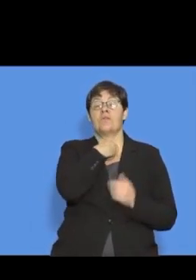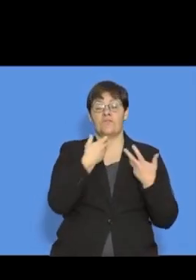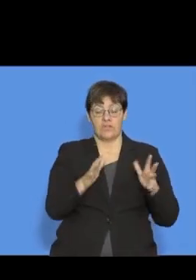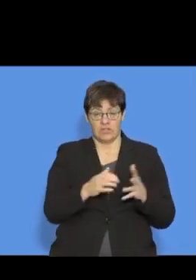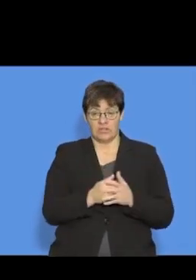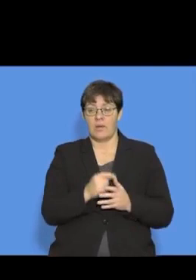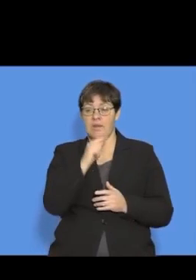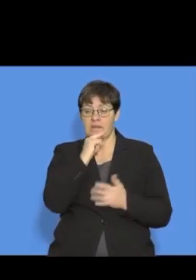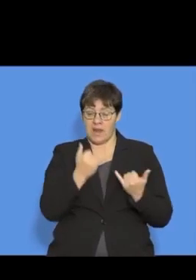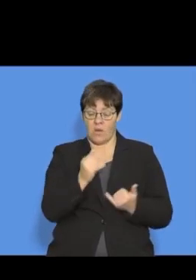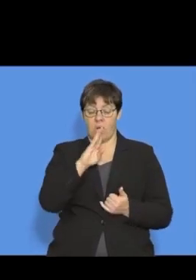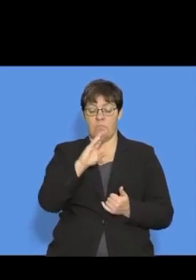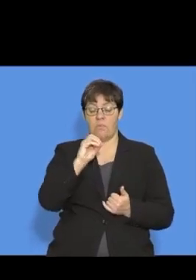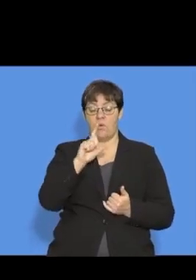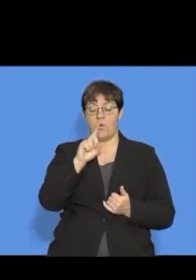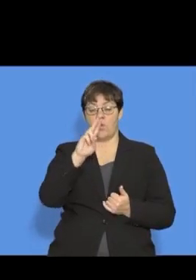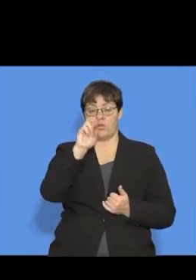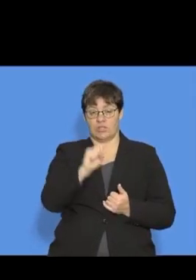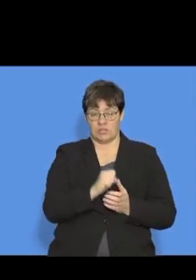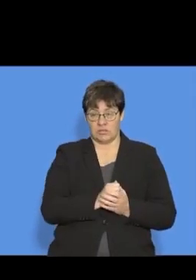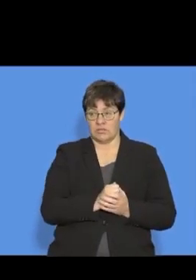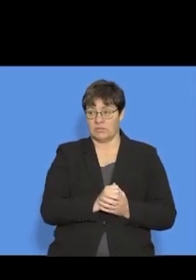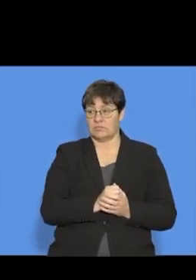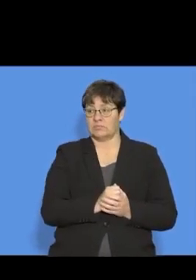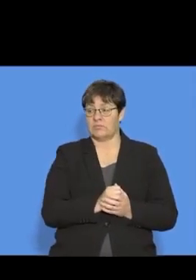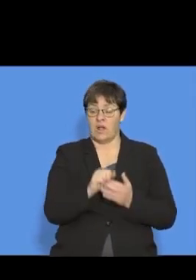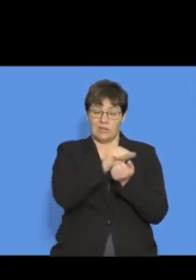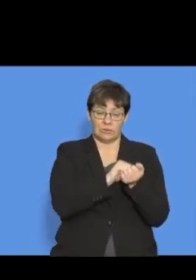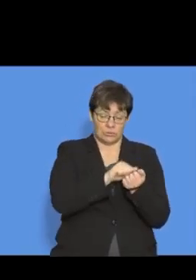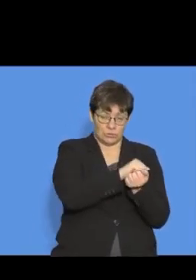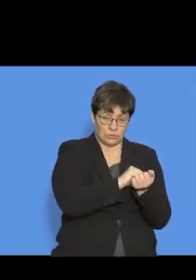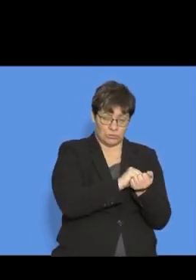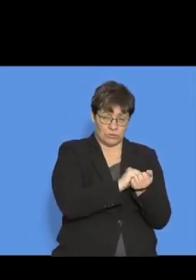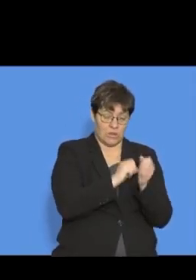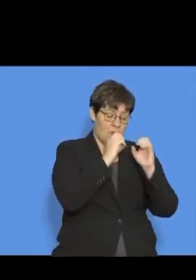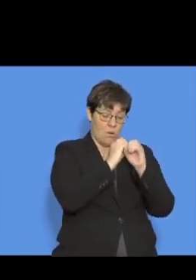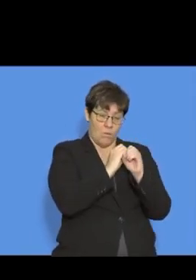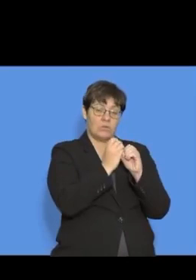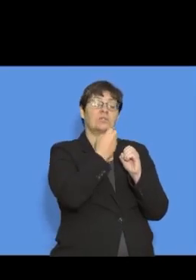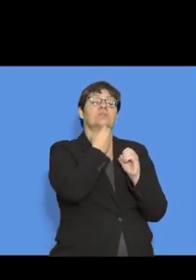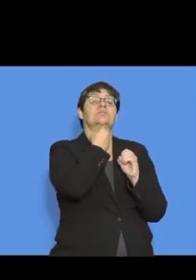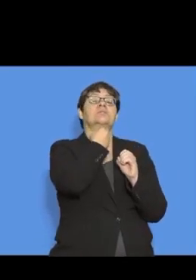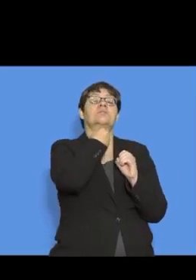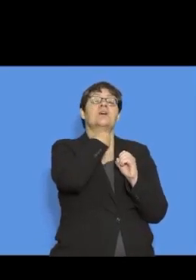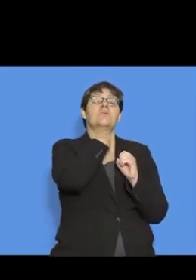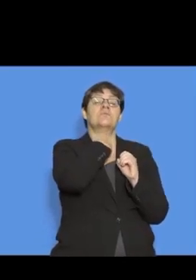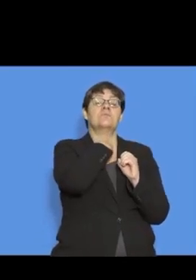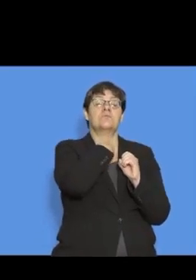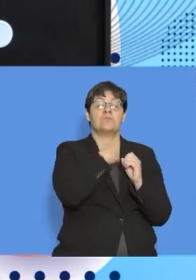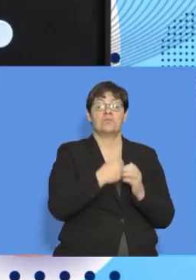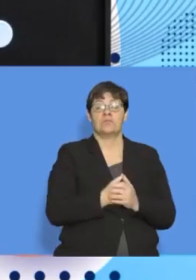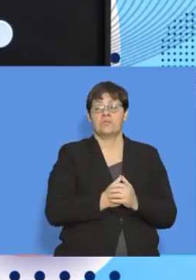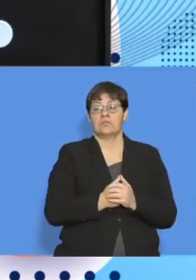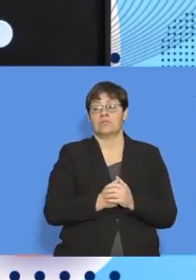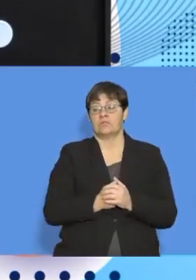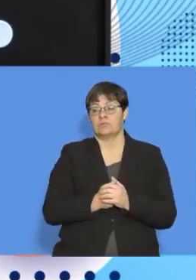now called the bolus. So that little ball of food that is chewed up into this round ball which is mixed with